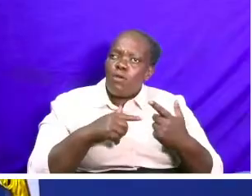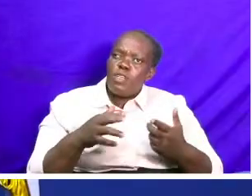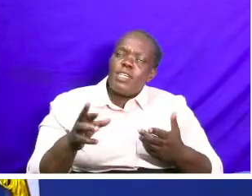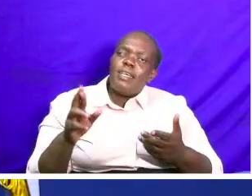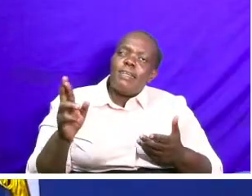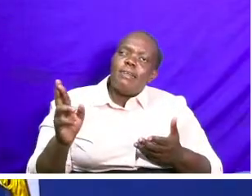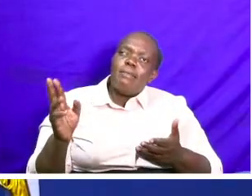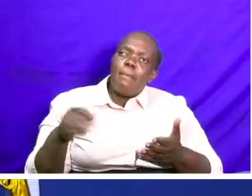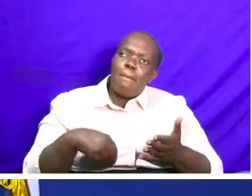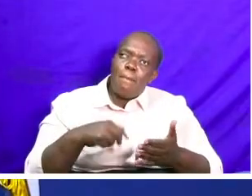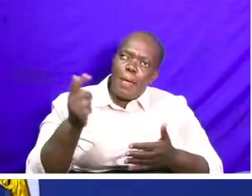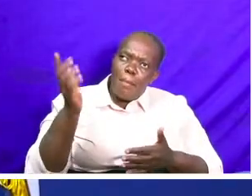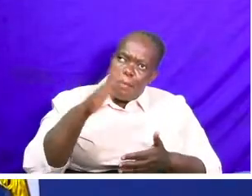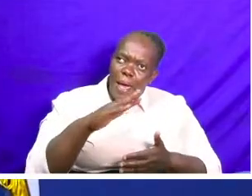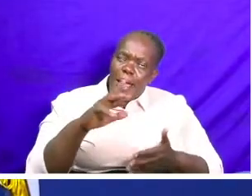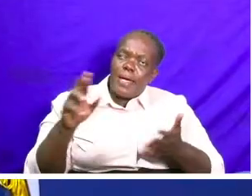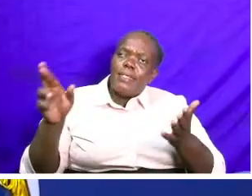restoration,